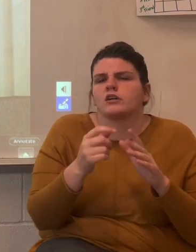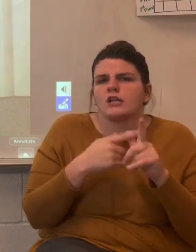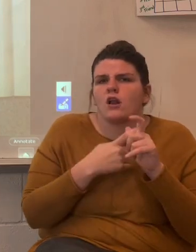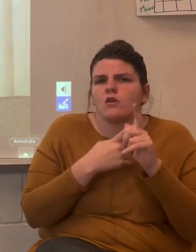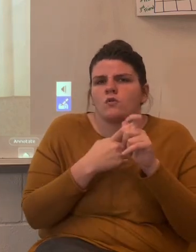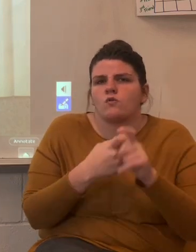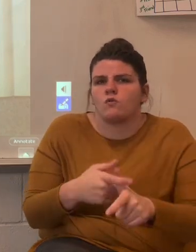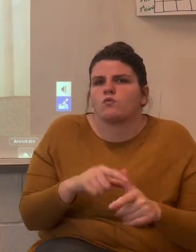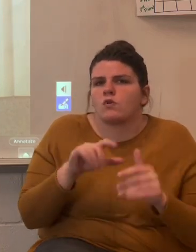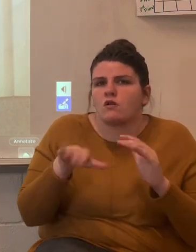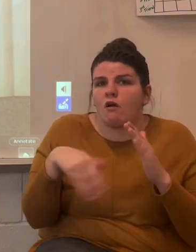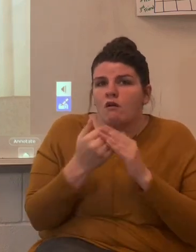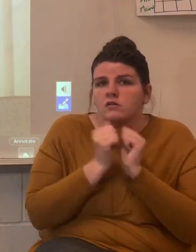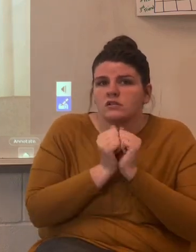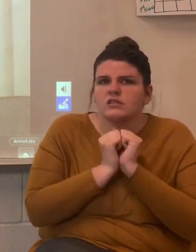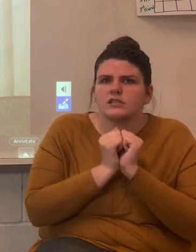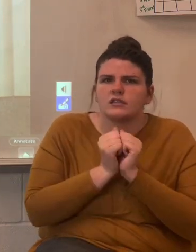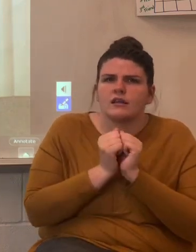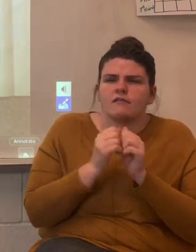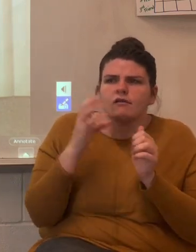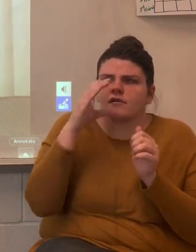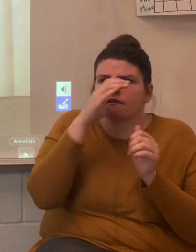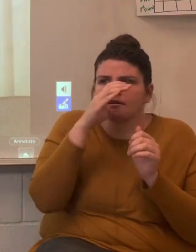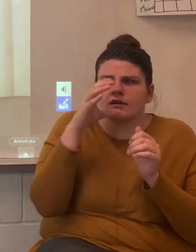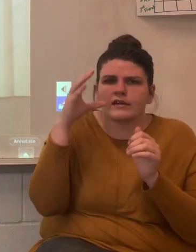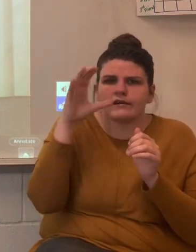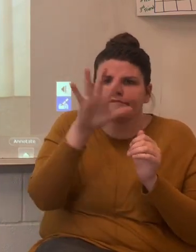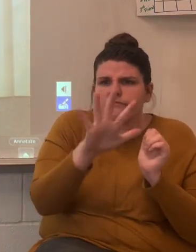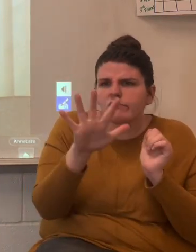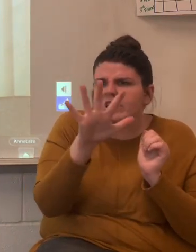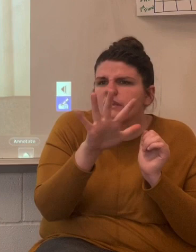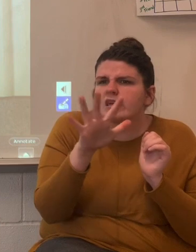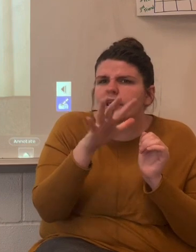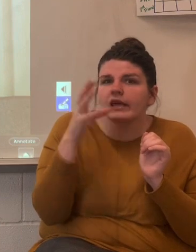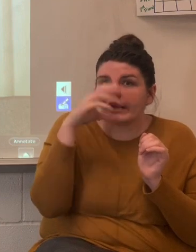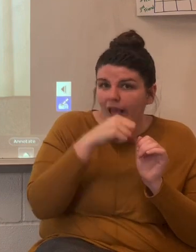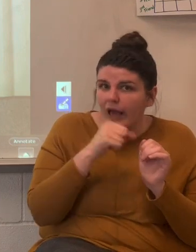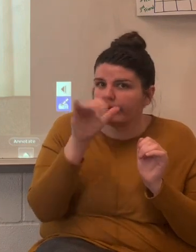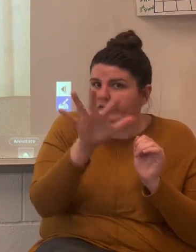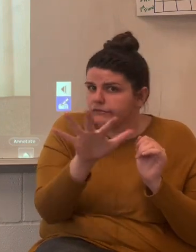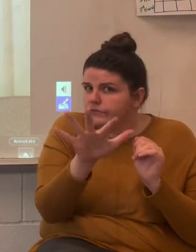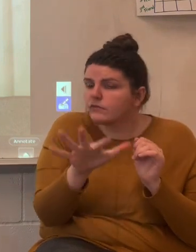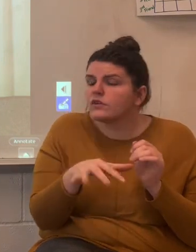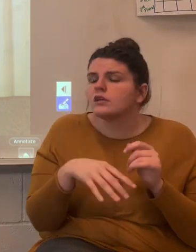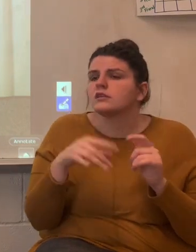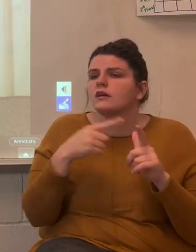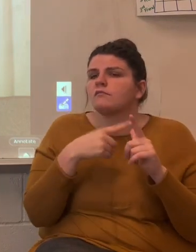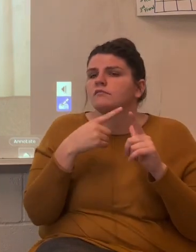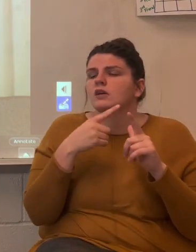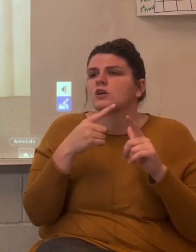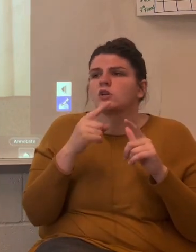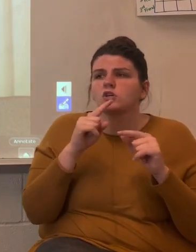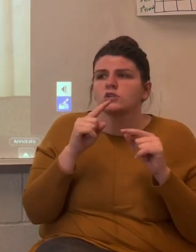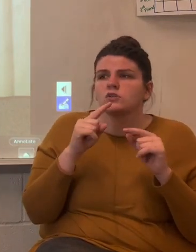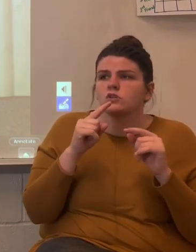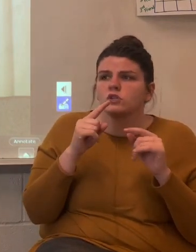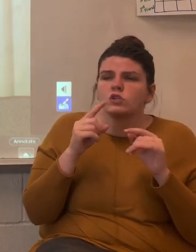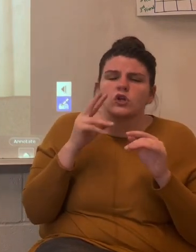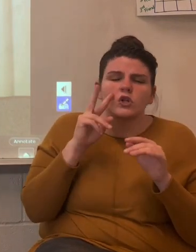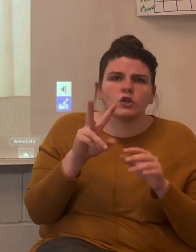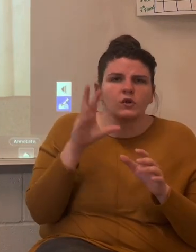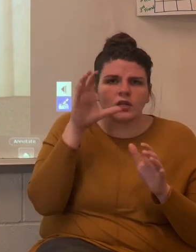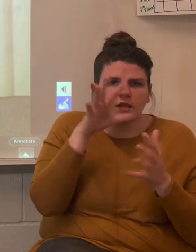an estimate and then find the actual. So in order to give an estimate, we go back to our benchmark fractions and we look at the mixed number of